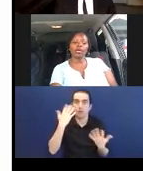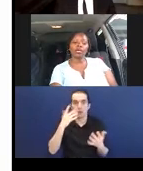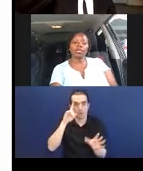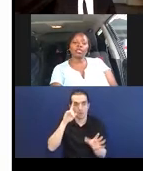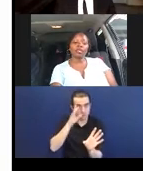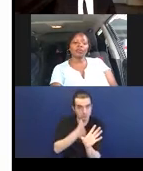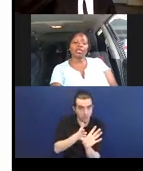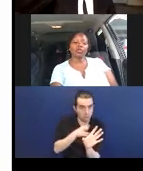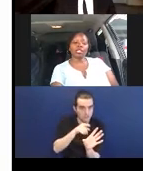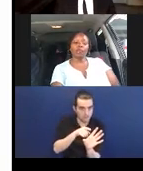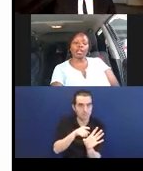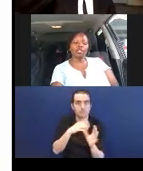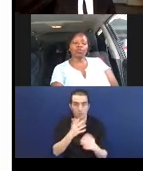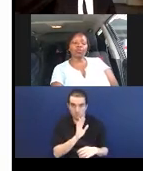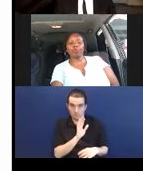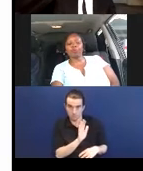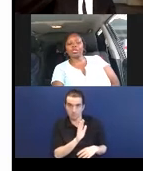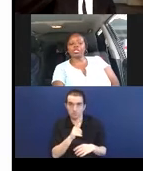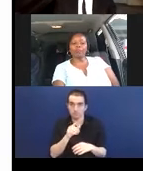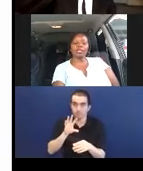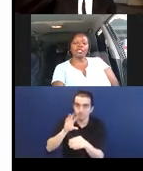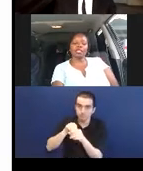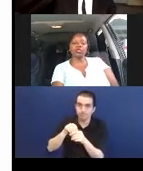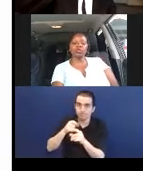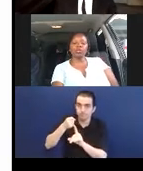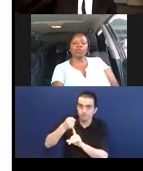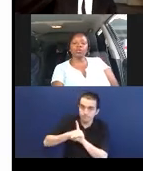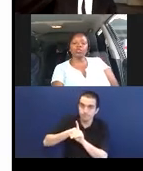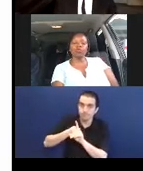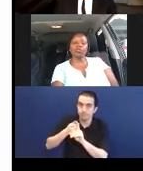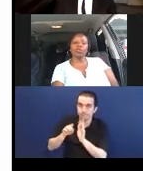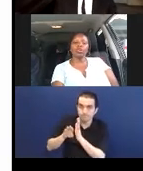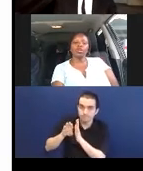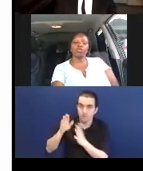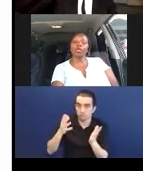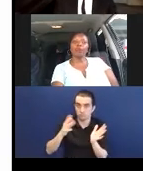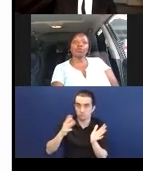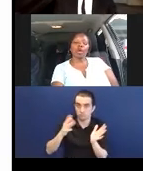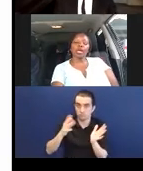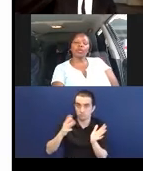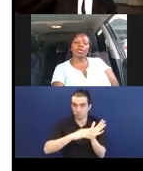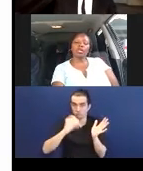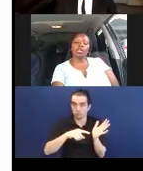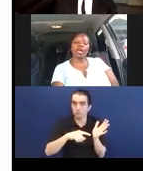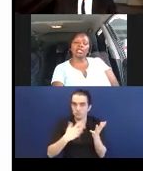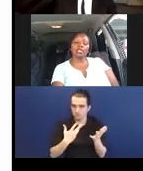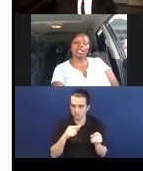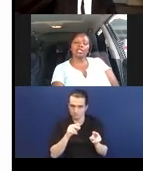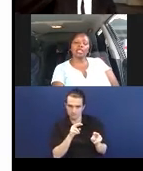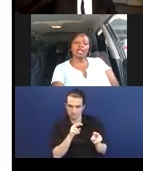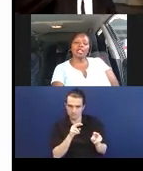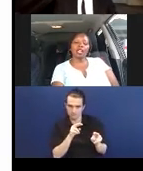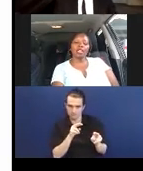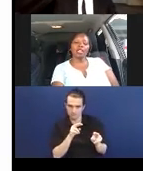One, discriminatorily applied to people with disabilities, and two, it presumes to be able to accurately